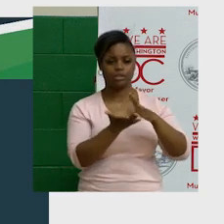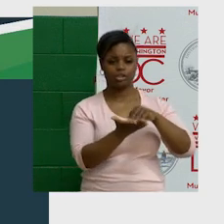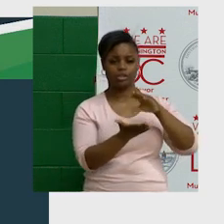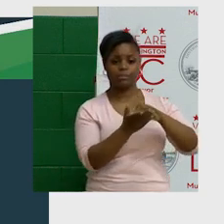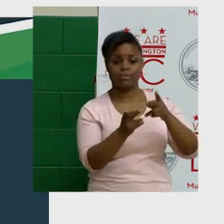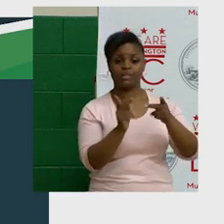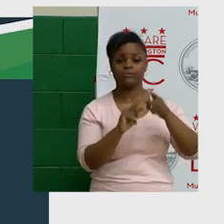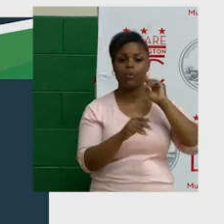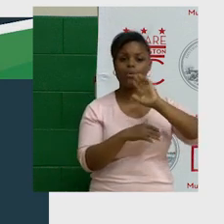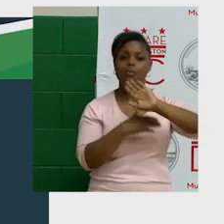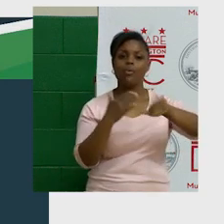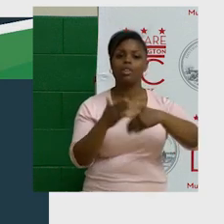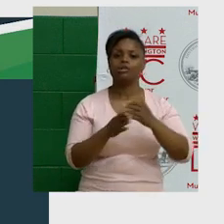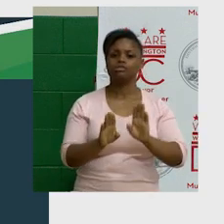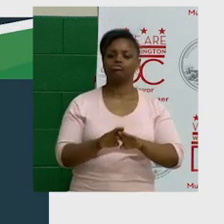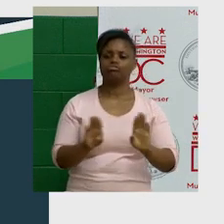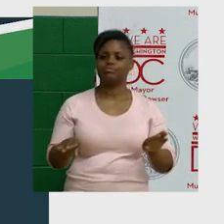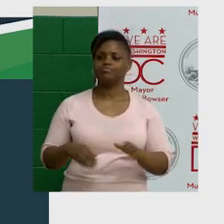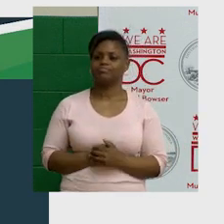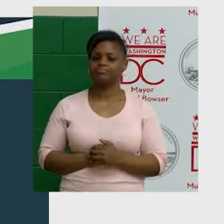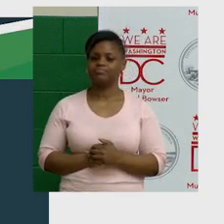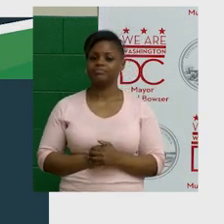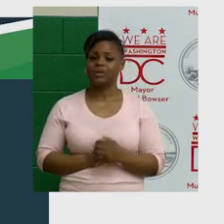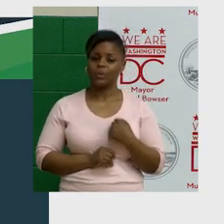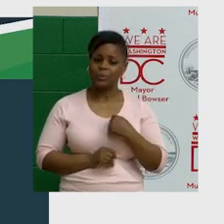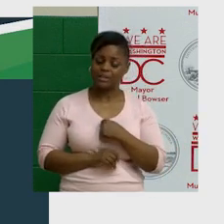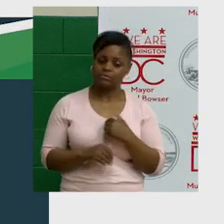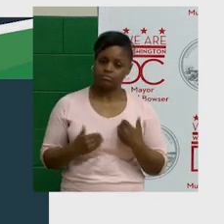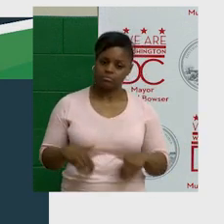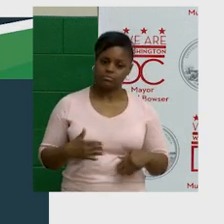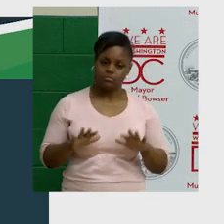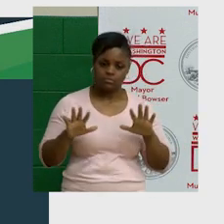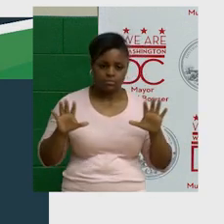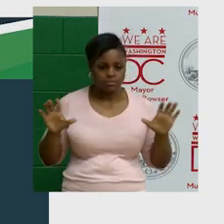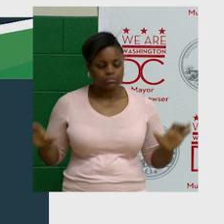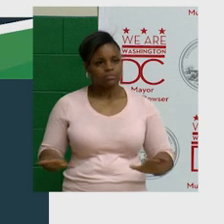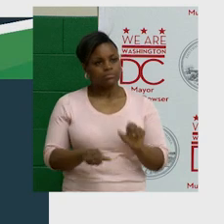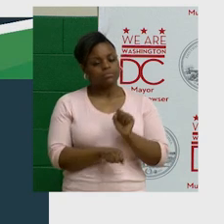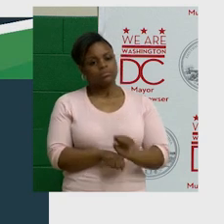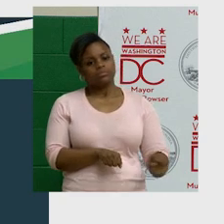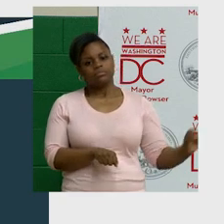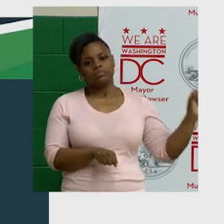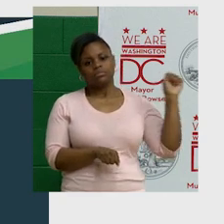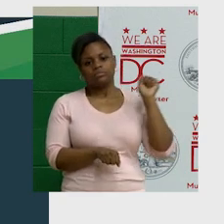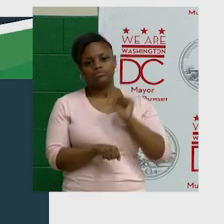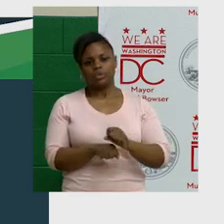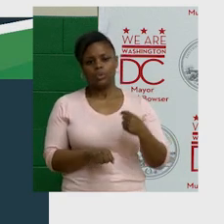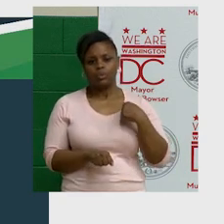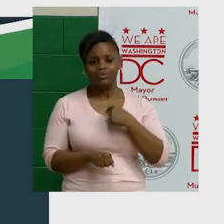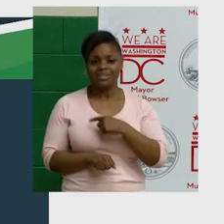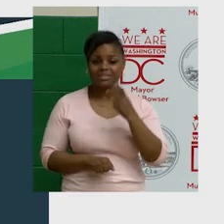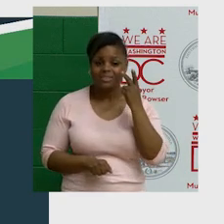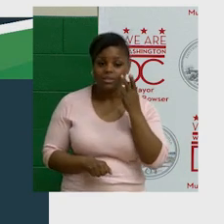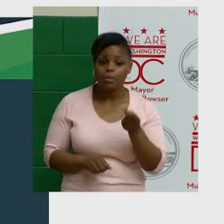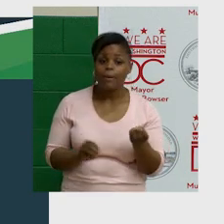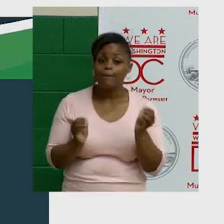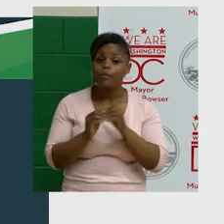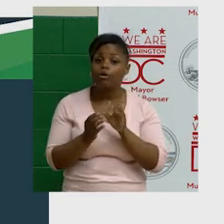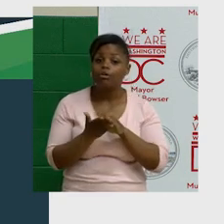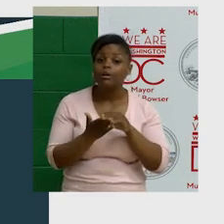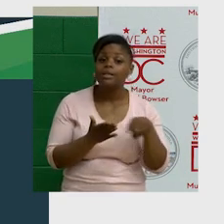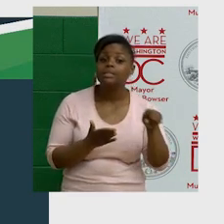students in the schools. We have done a tremendous amount of work. We continue to see the additional learning that our students are